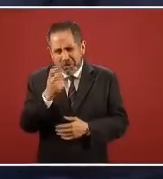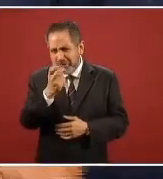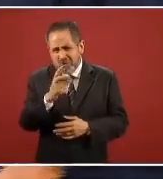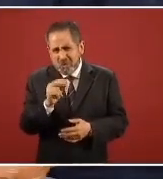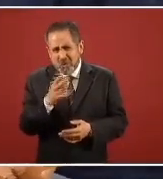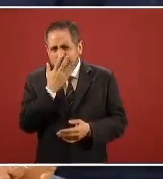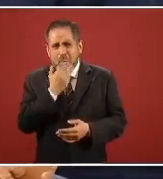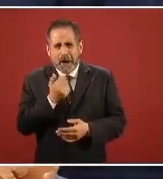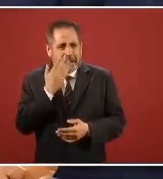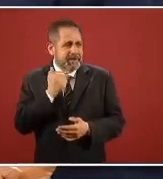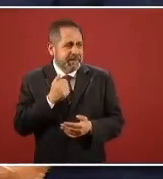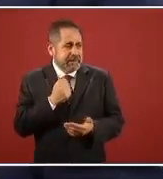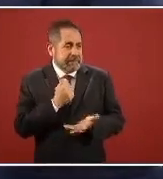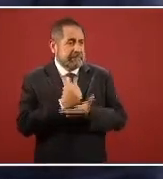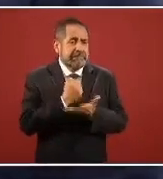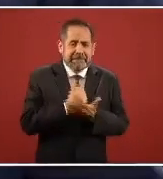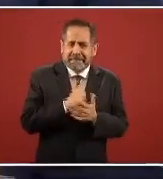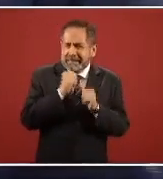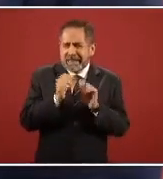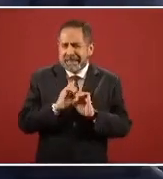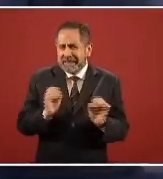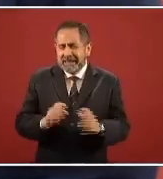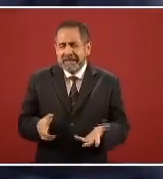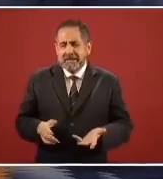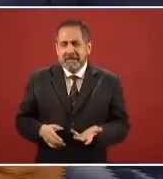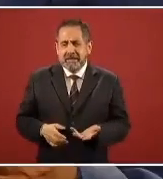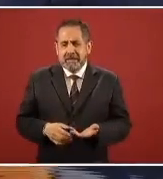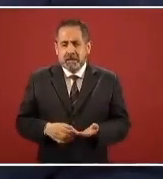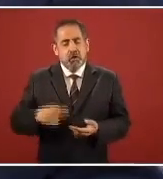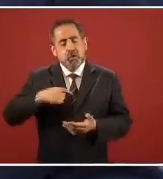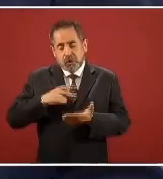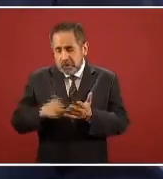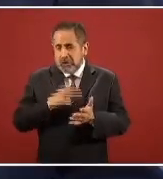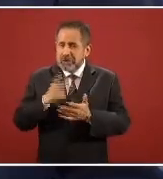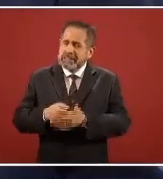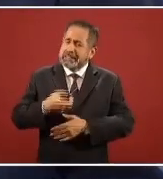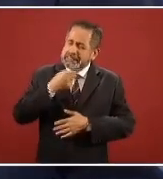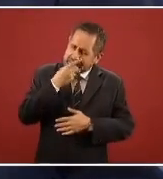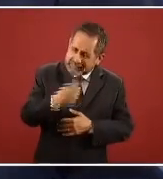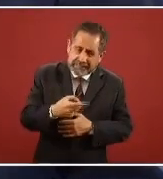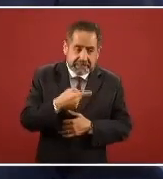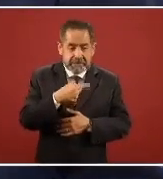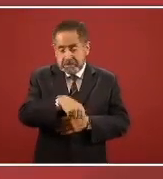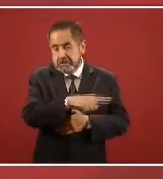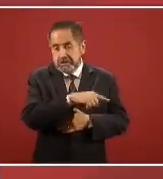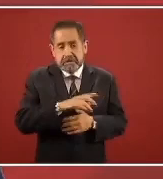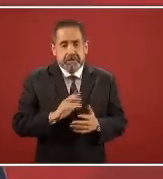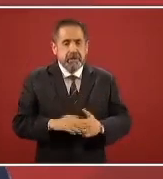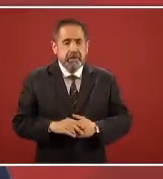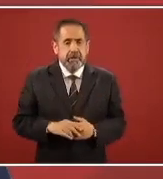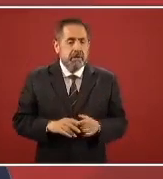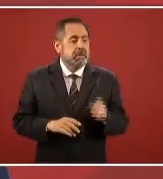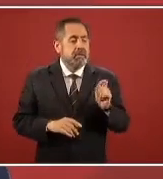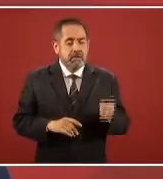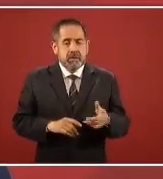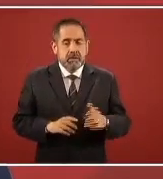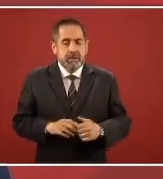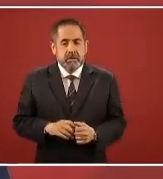No, it wasn't like that. Incluso hasta lo subrayé. I even underlined it. Otro.